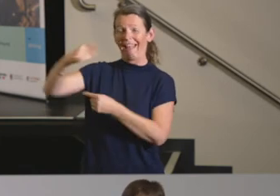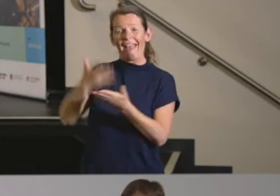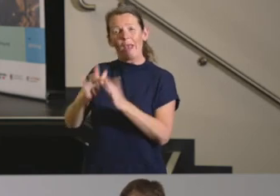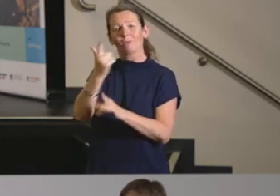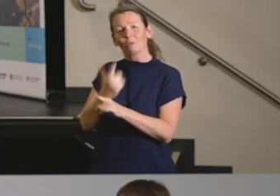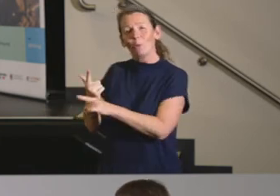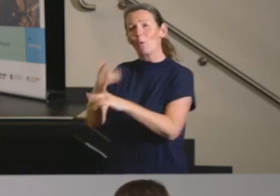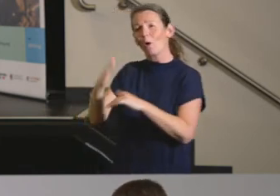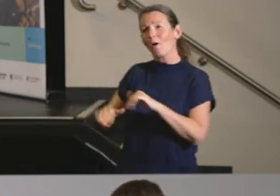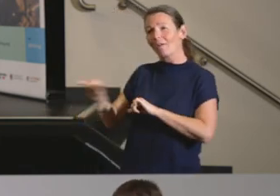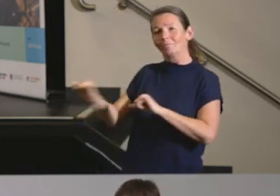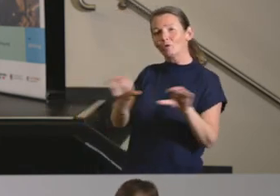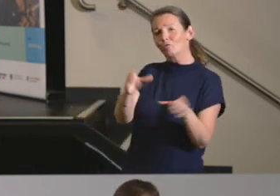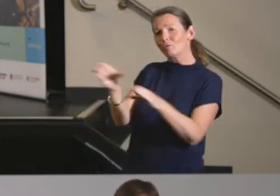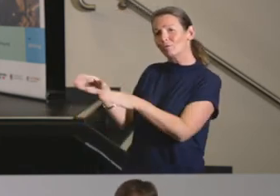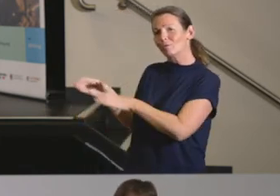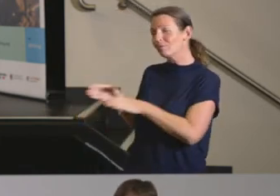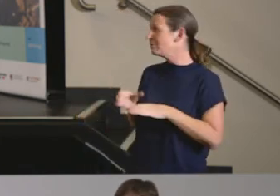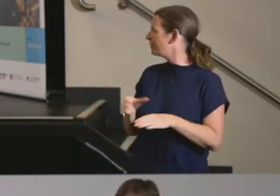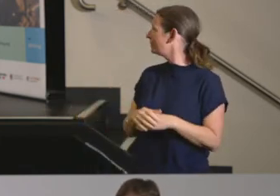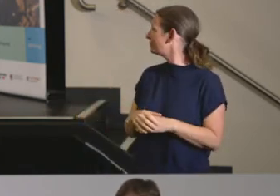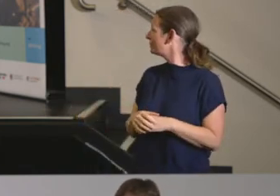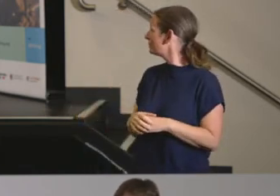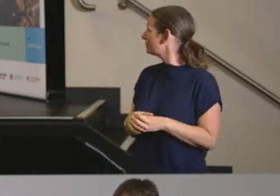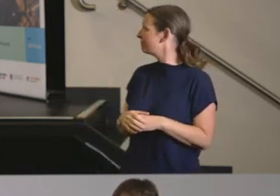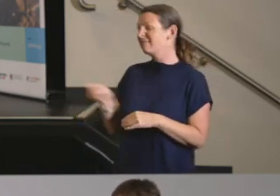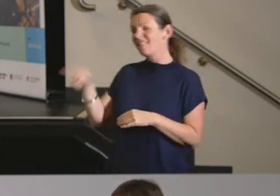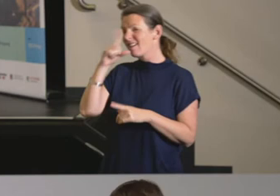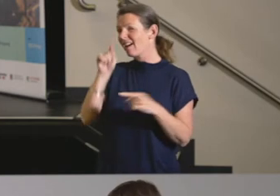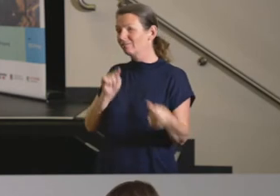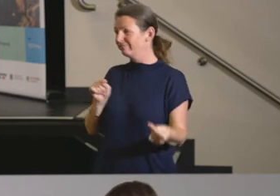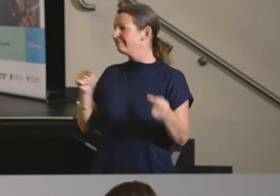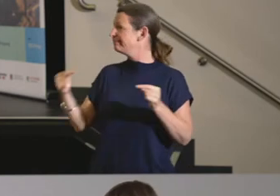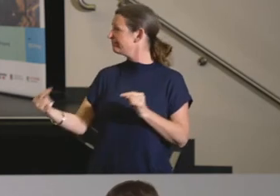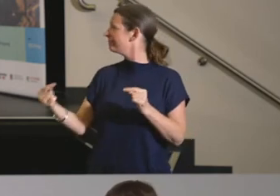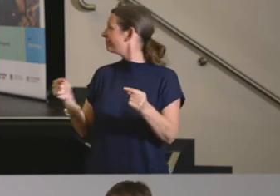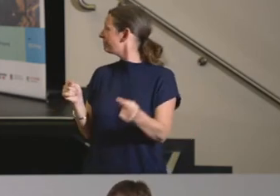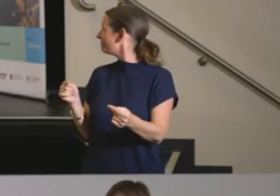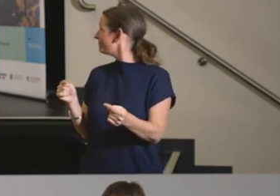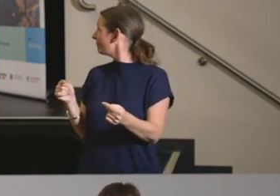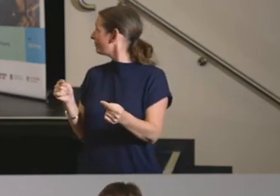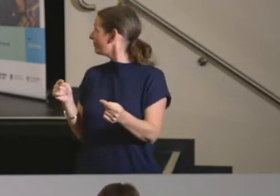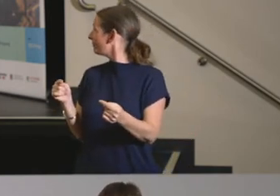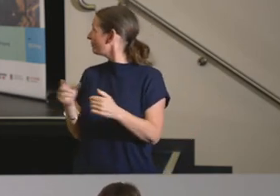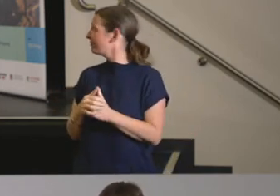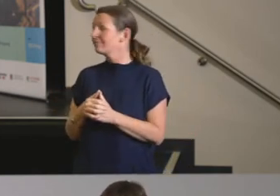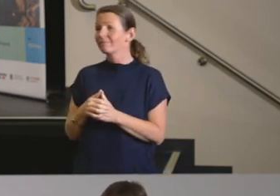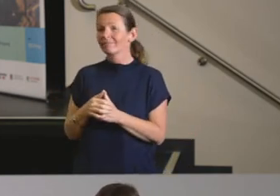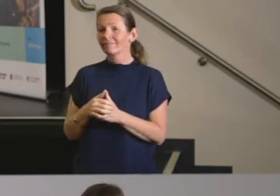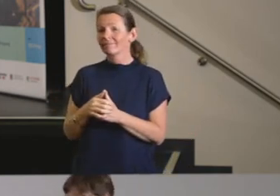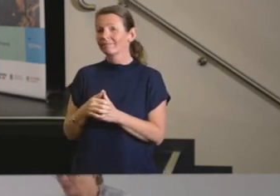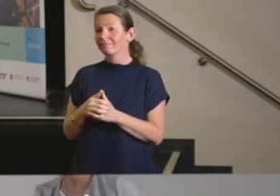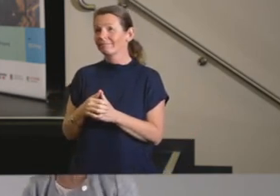discourses in the media, which are often also polarizing, to the individual